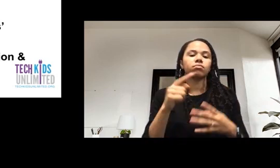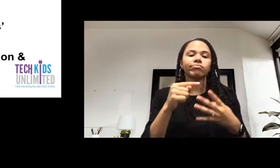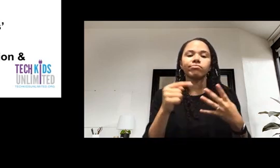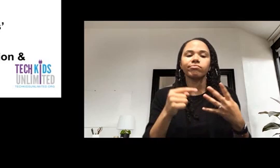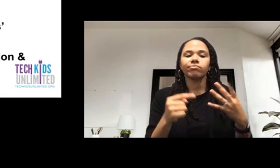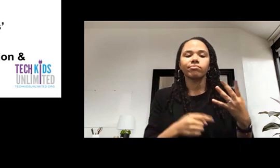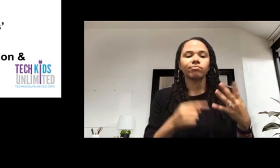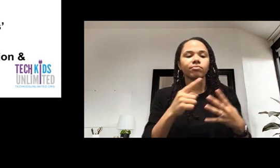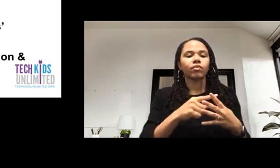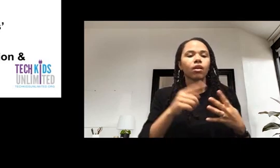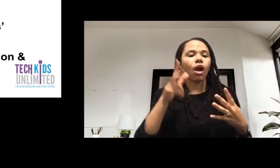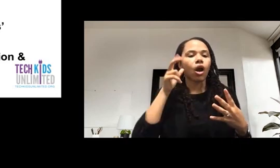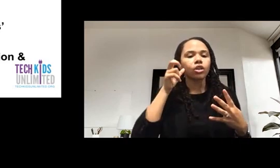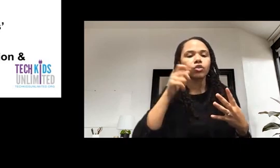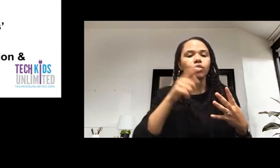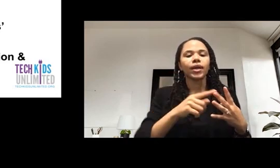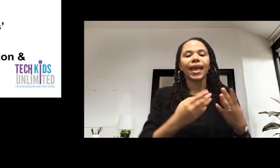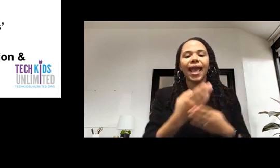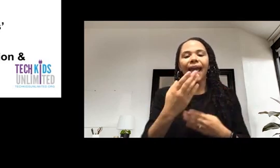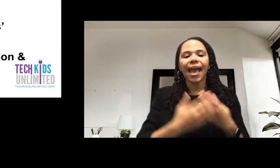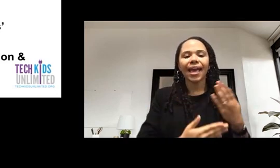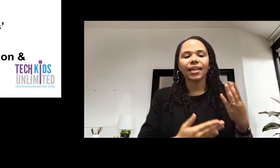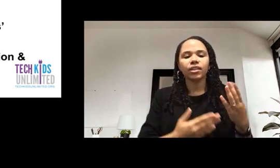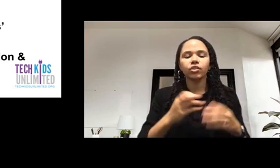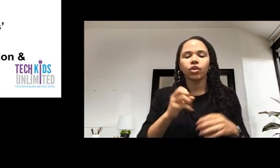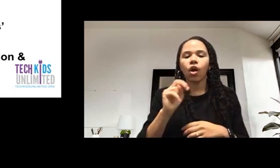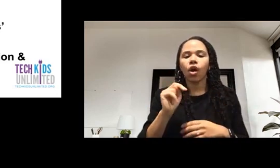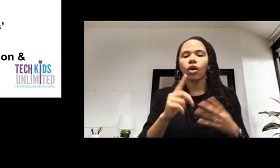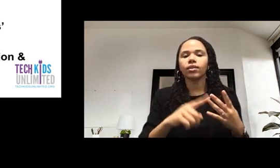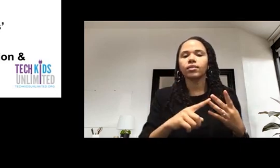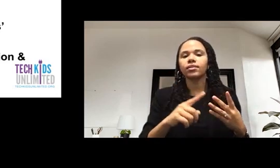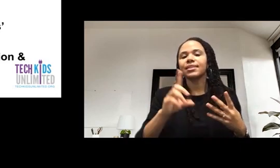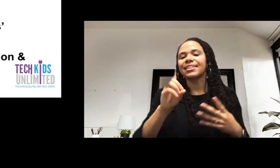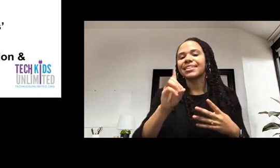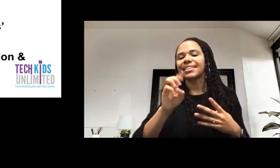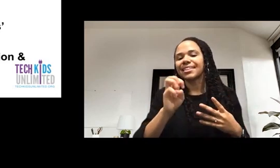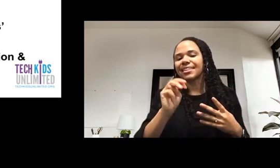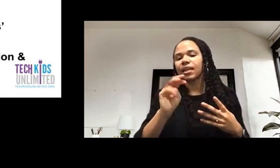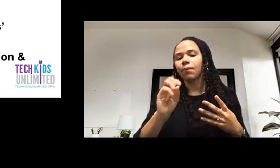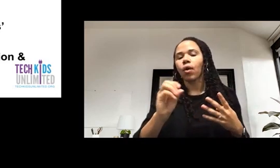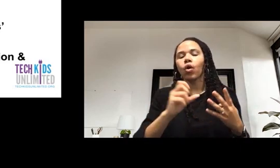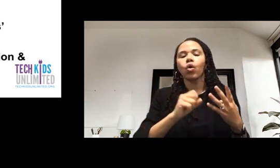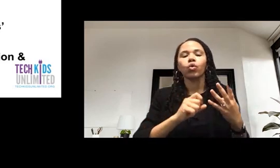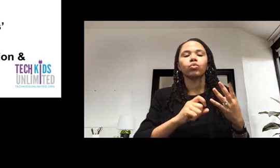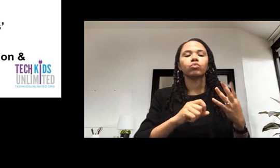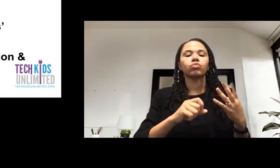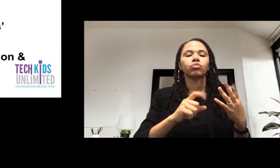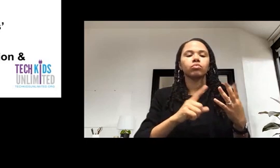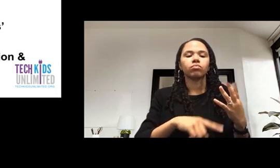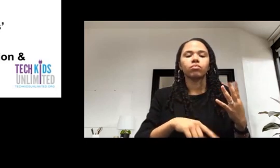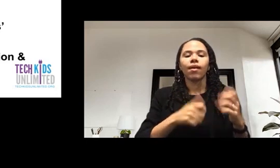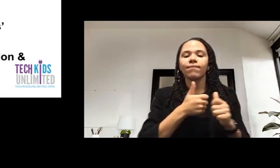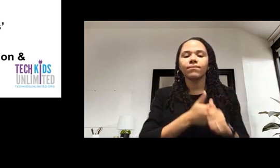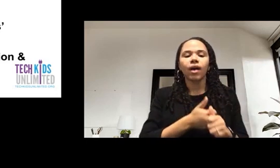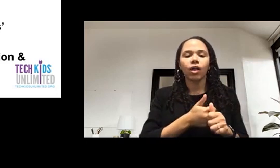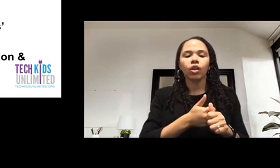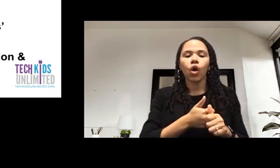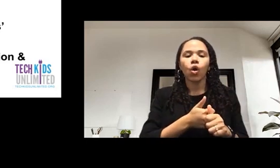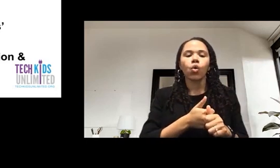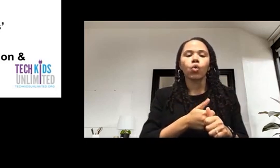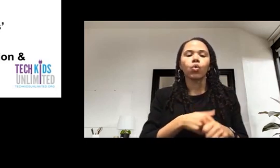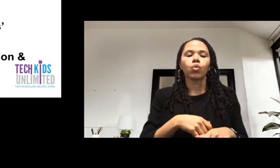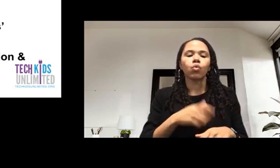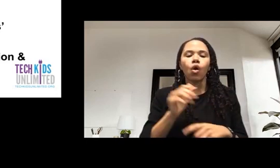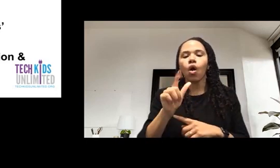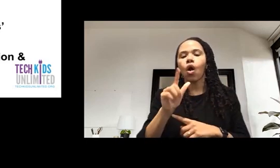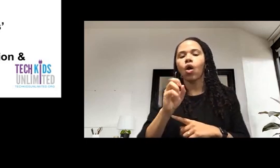We like to use lectures, demos, follow along, cheat sheets. We use the accessibility features. Speech